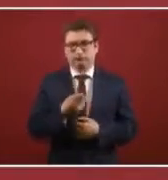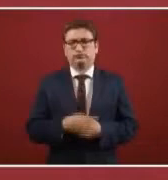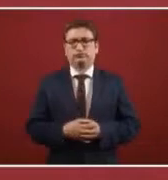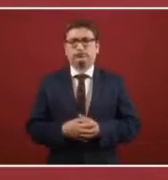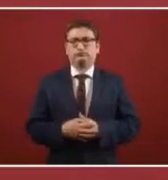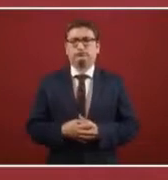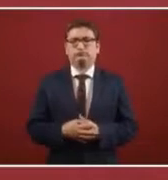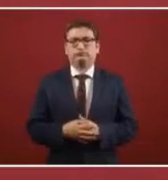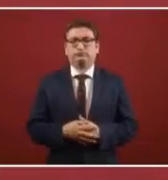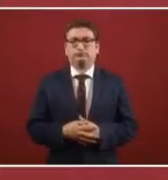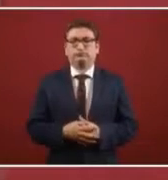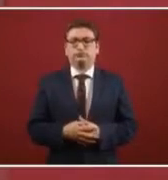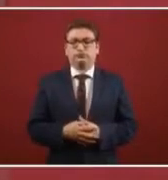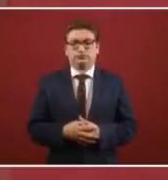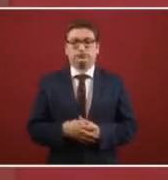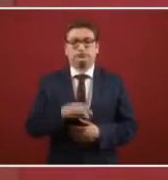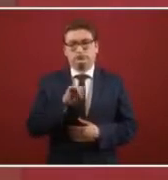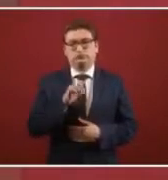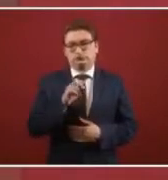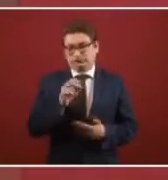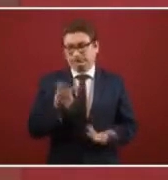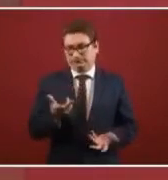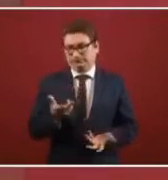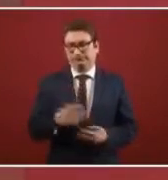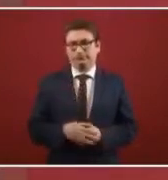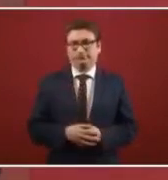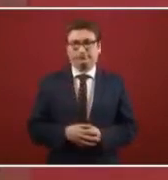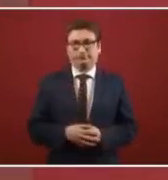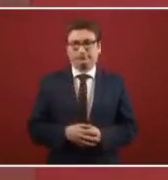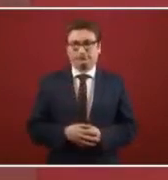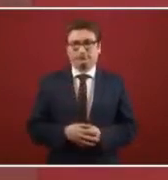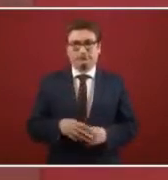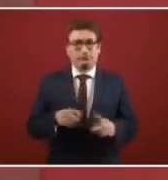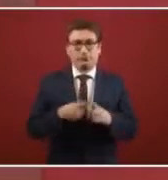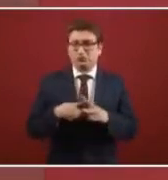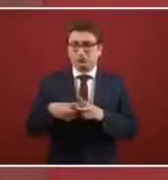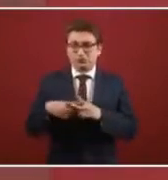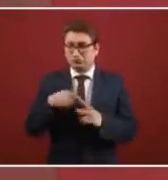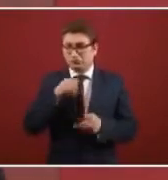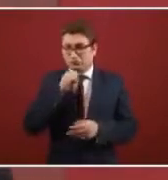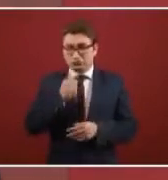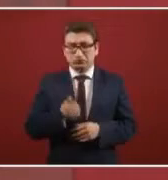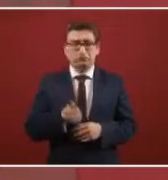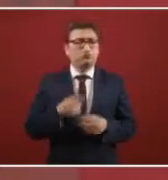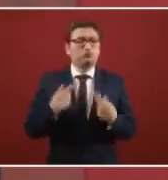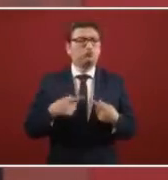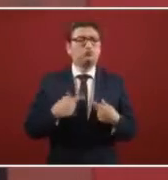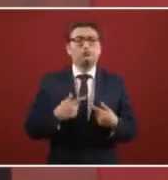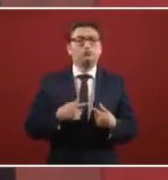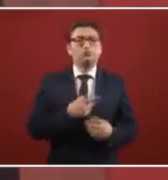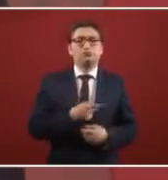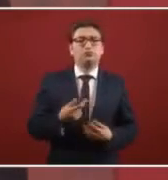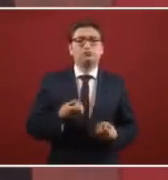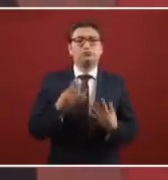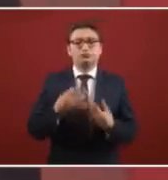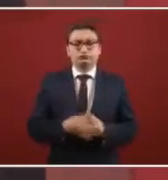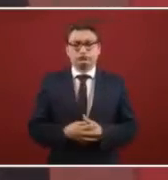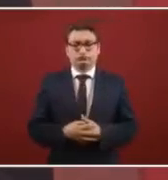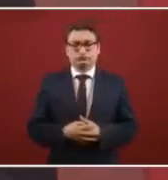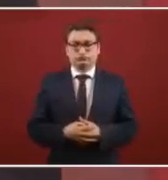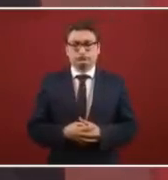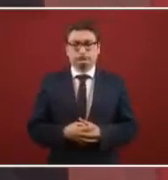saying. diciendo, ¿qué no va a haber medición? Why isn't there going to be measuring of